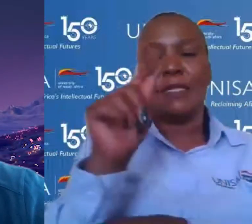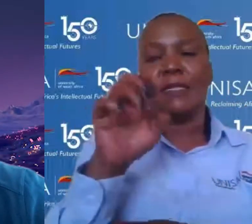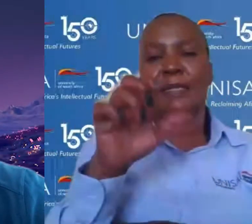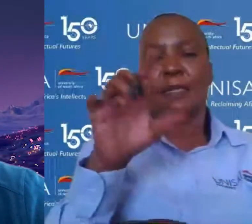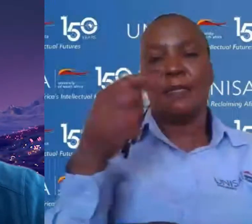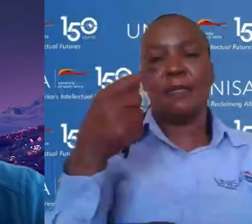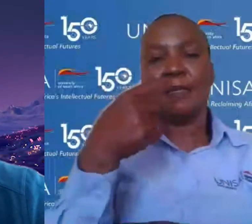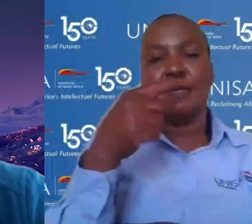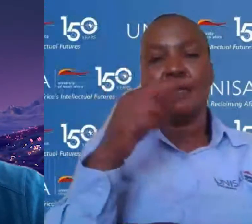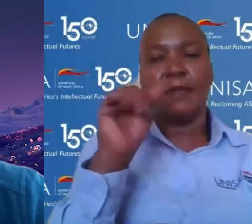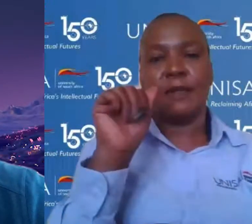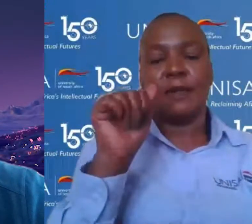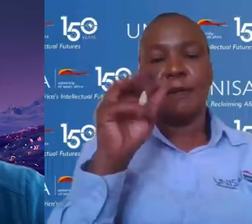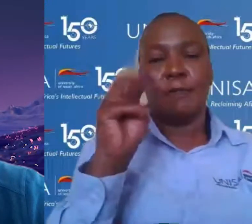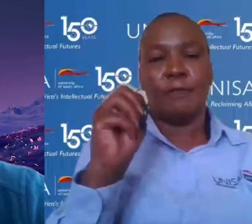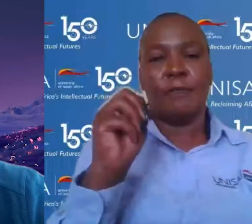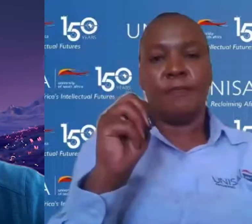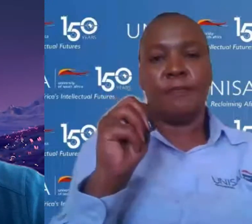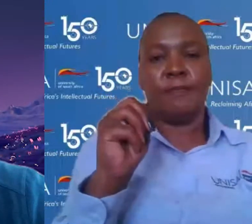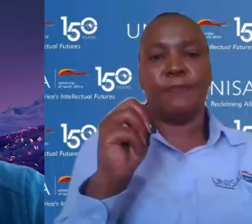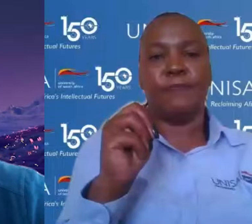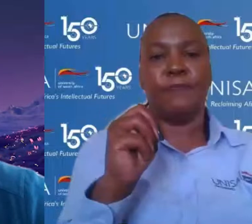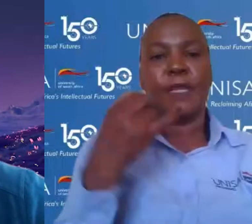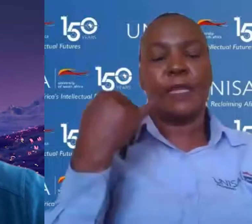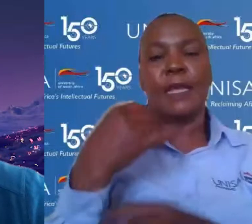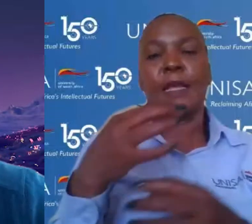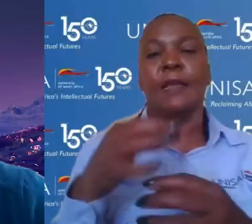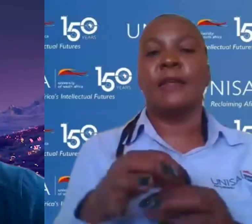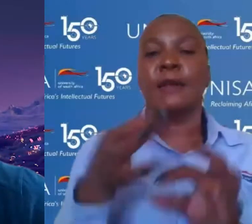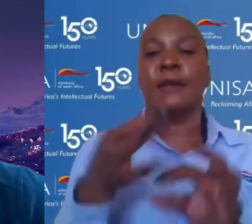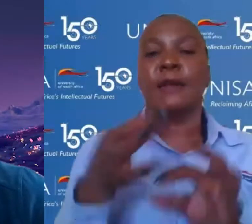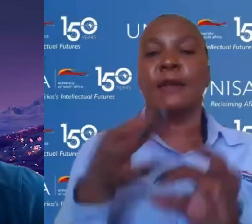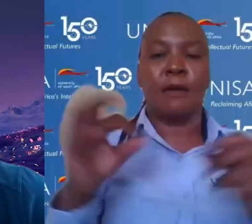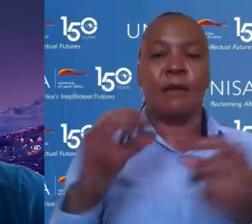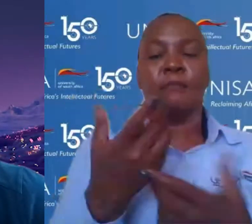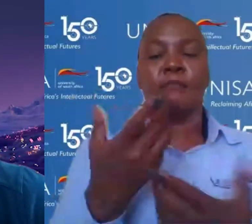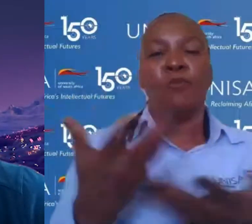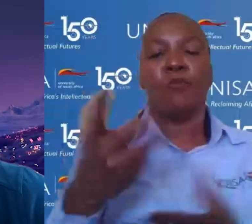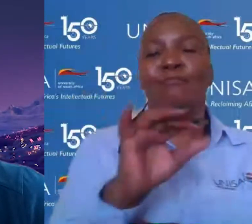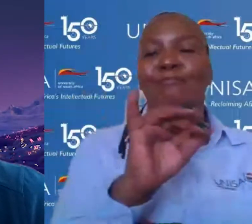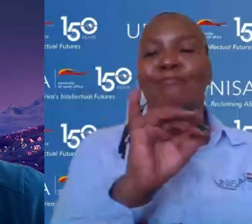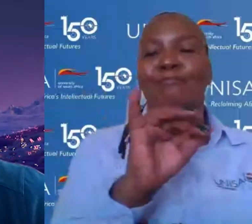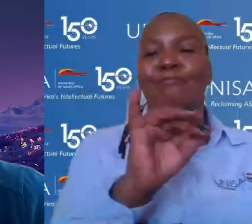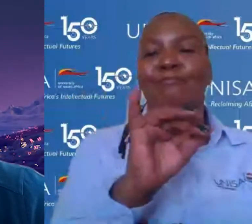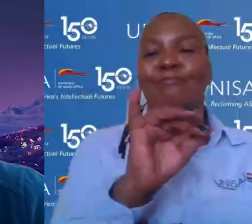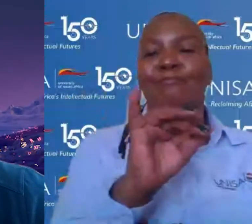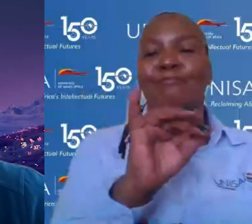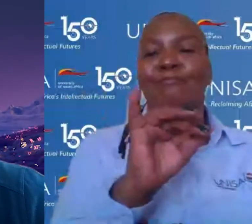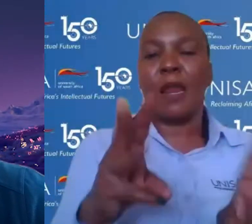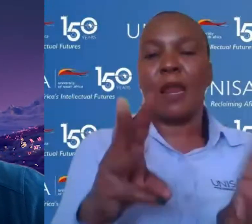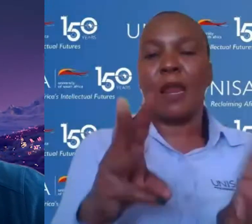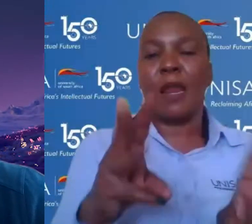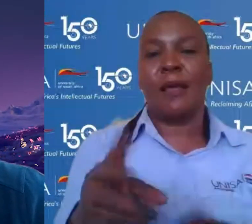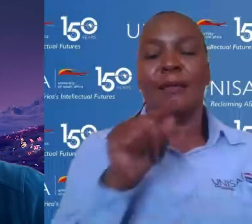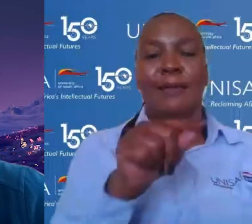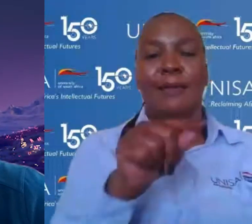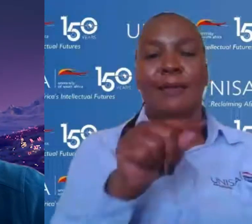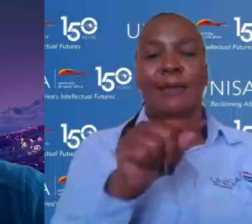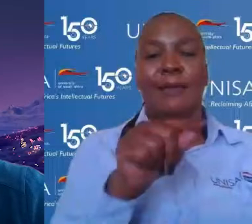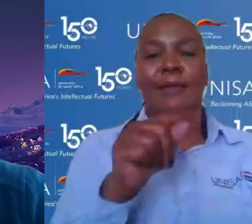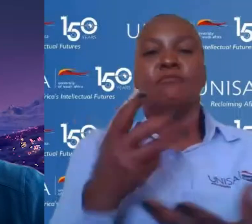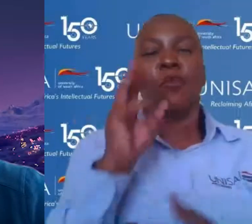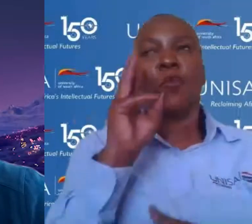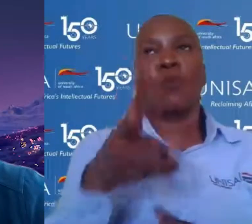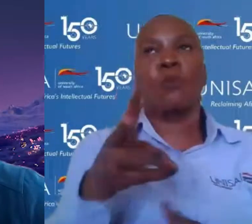The Student Retention Unit has a Telegram channel. That Telegram channel is going to